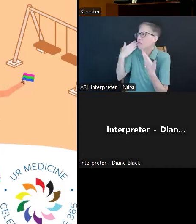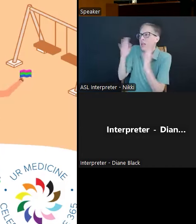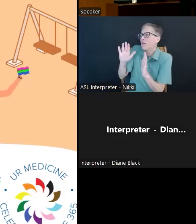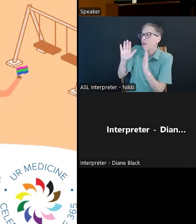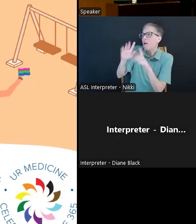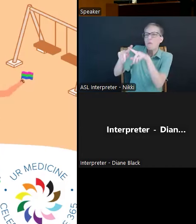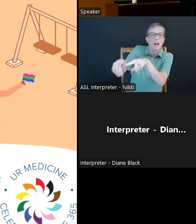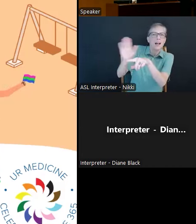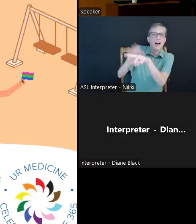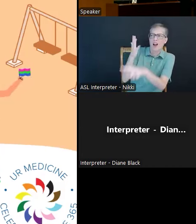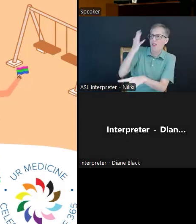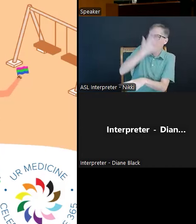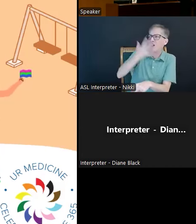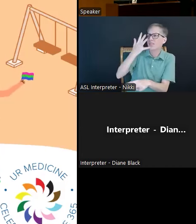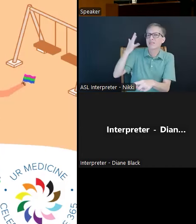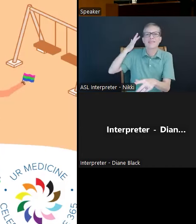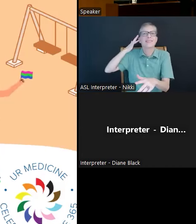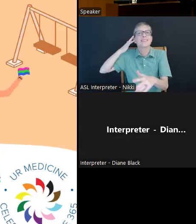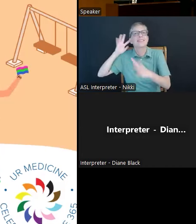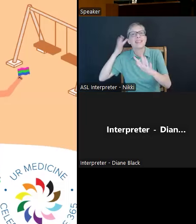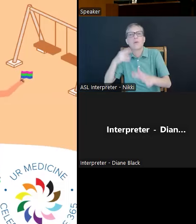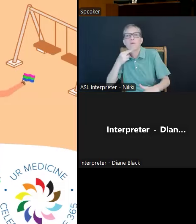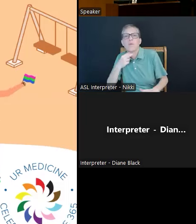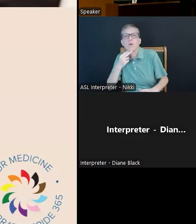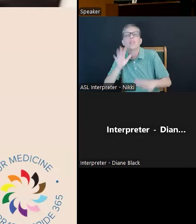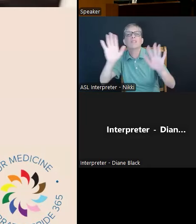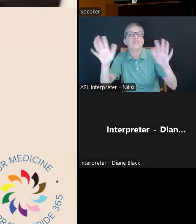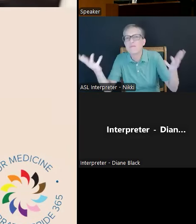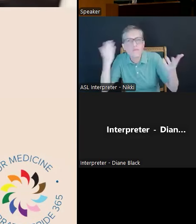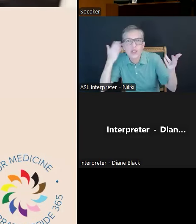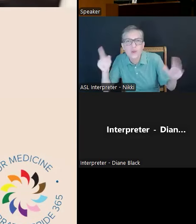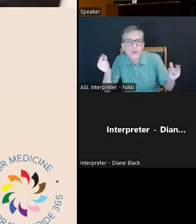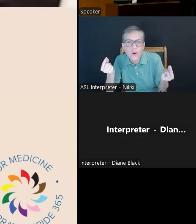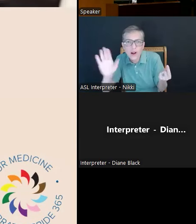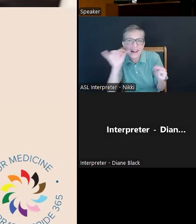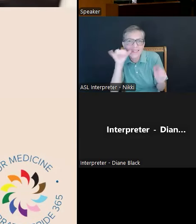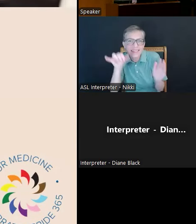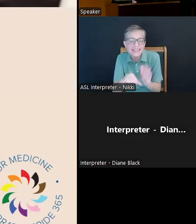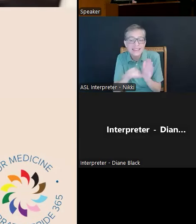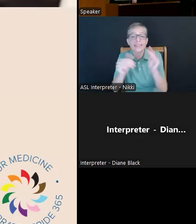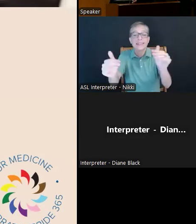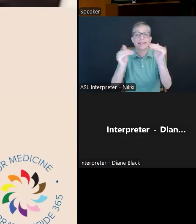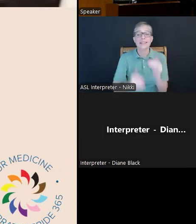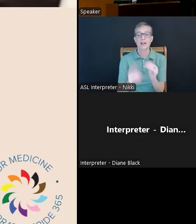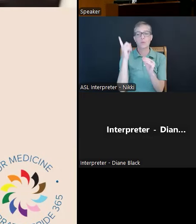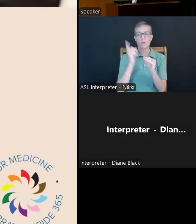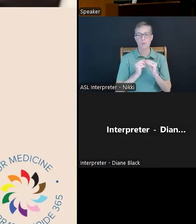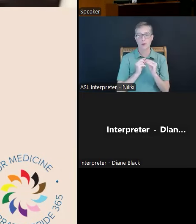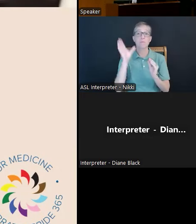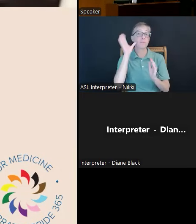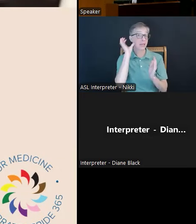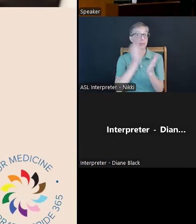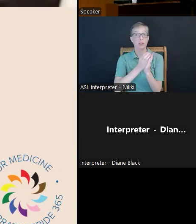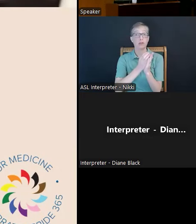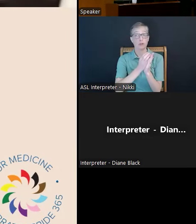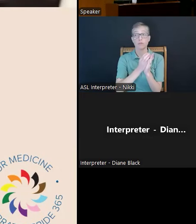somebody sounds. We'll do one more of these, so bear with me. Again, here's another image. I want you to just take a